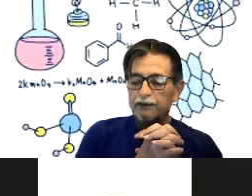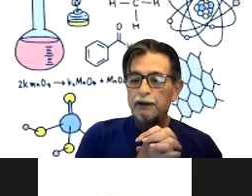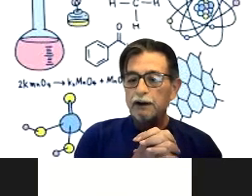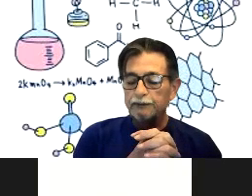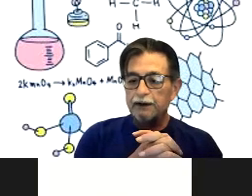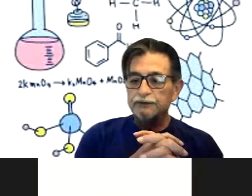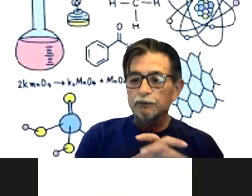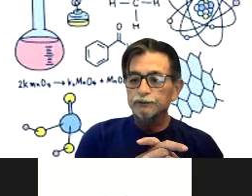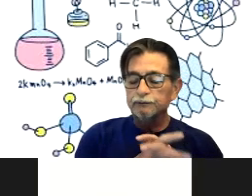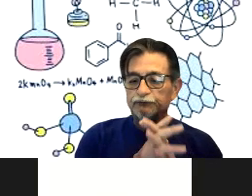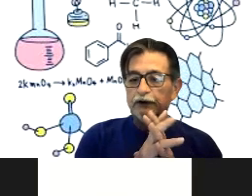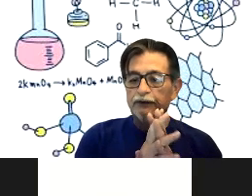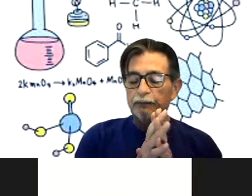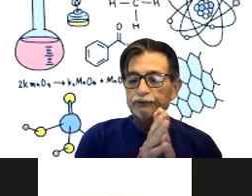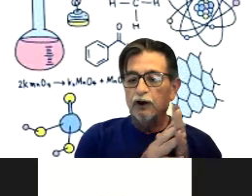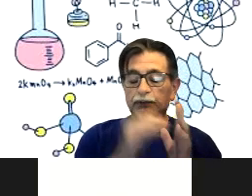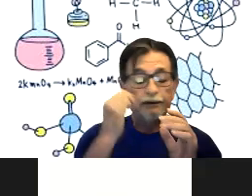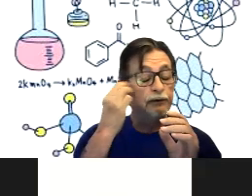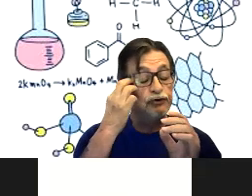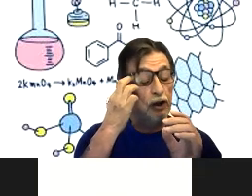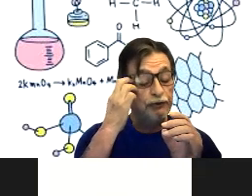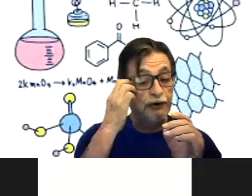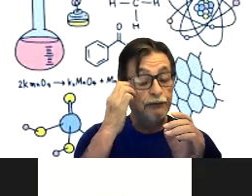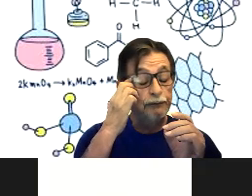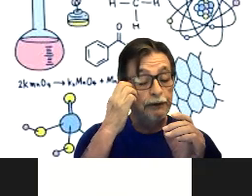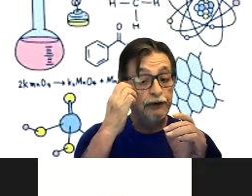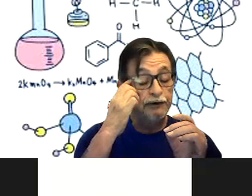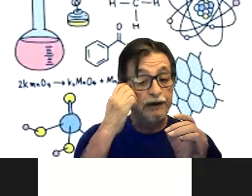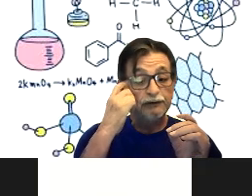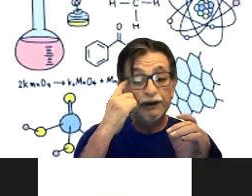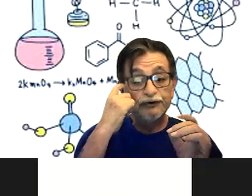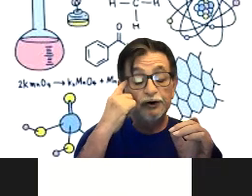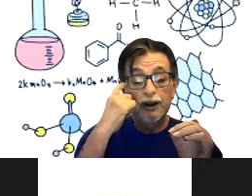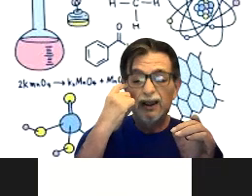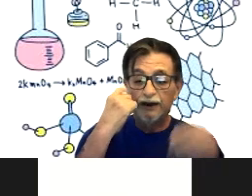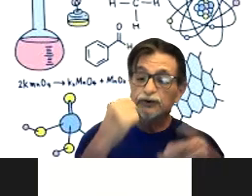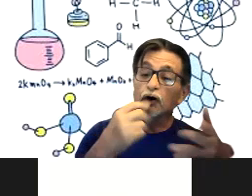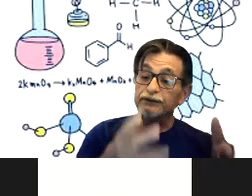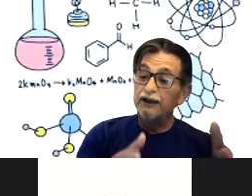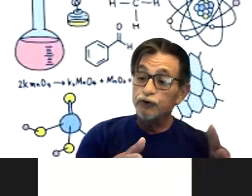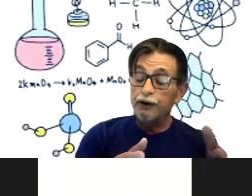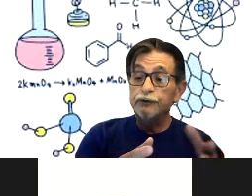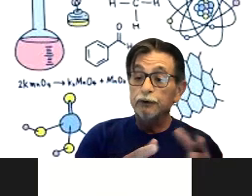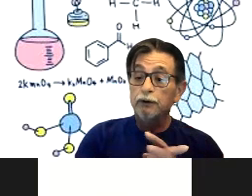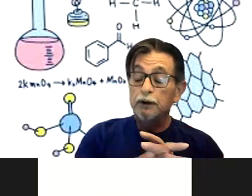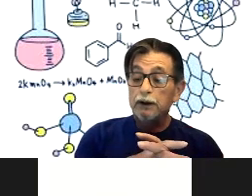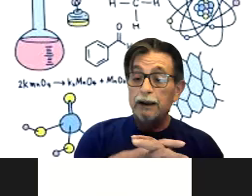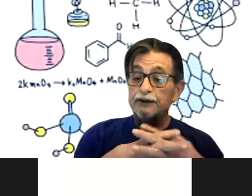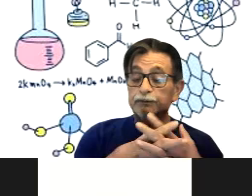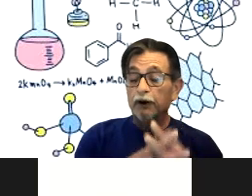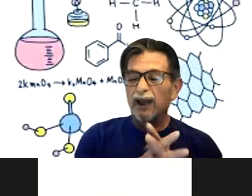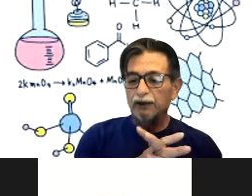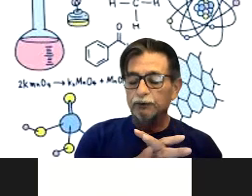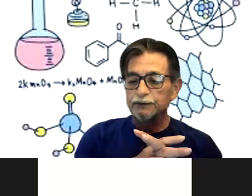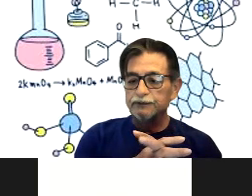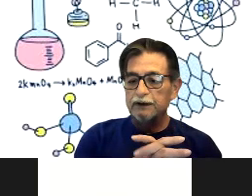given. That is fairly the most common geometry that there is out in nature. It is called tetrahedral, and